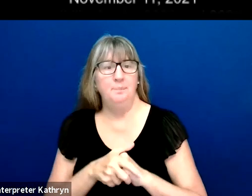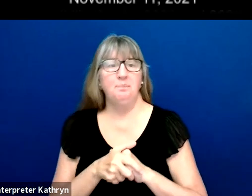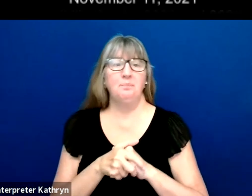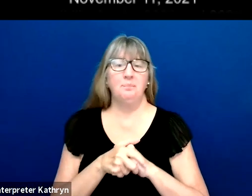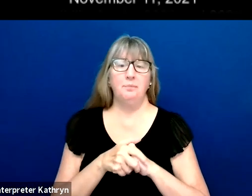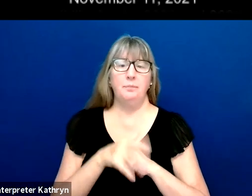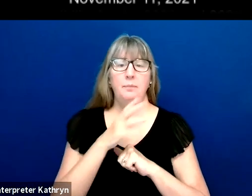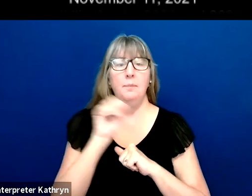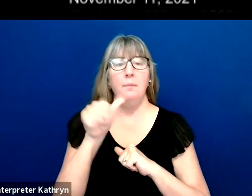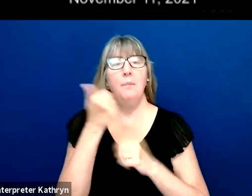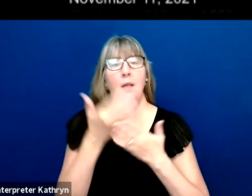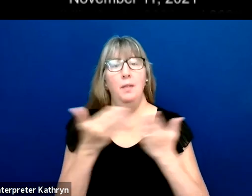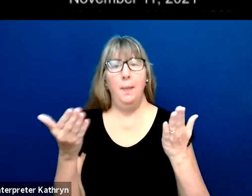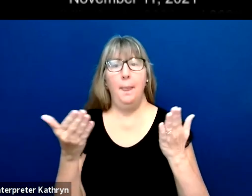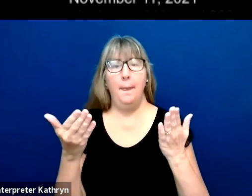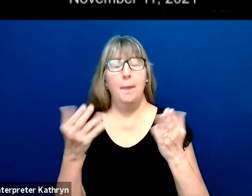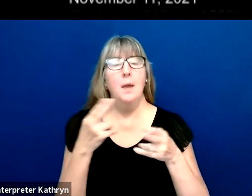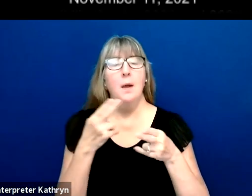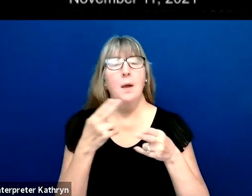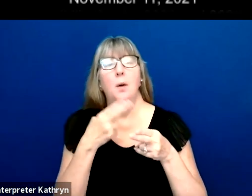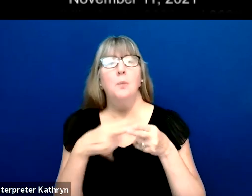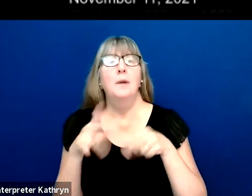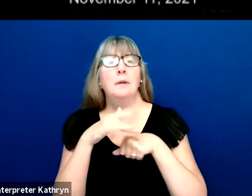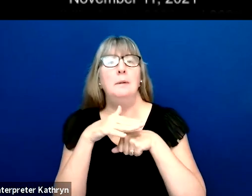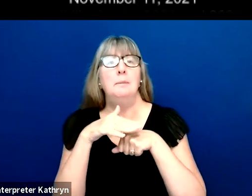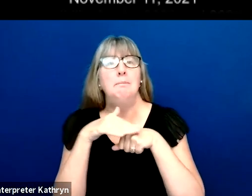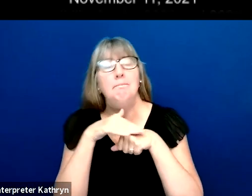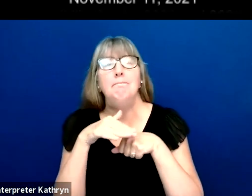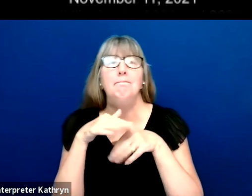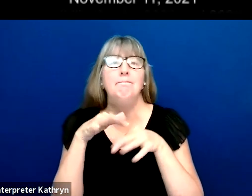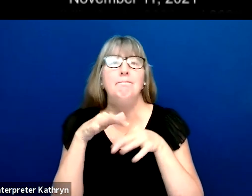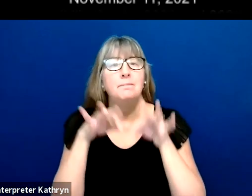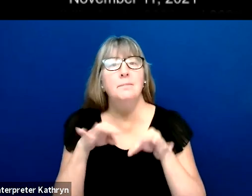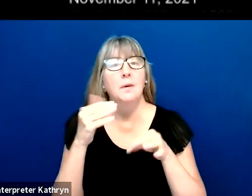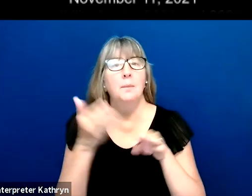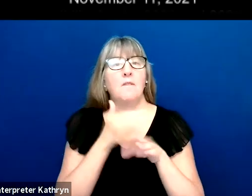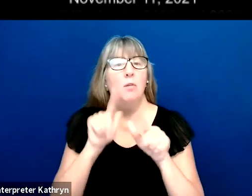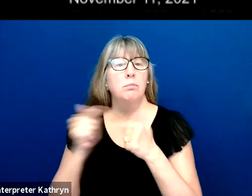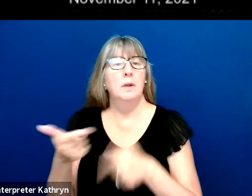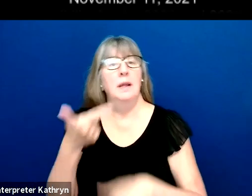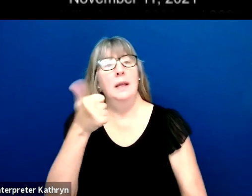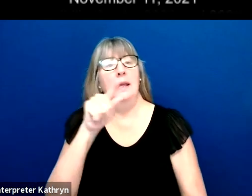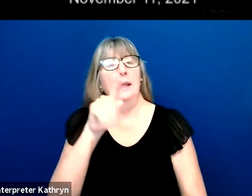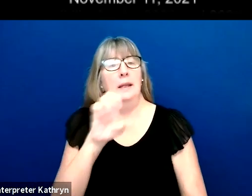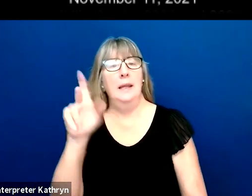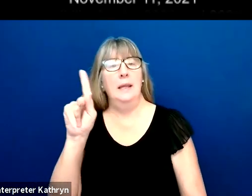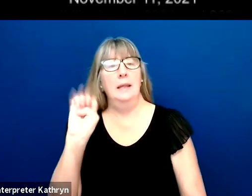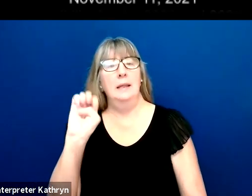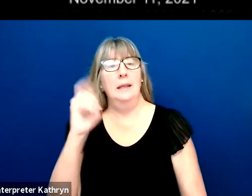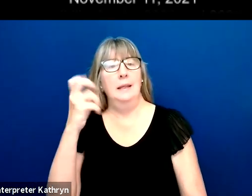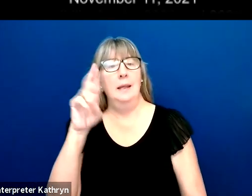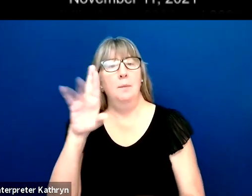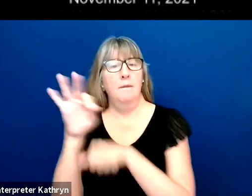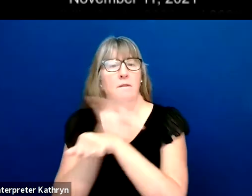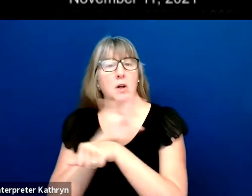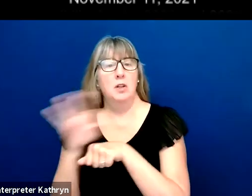The other thing I think I'll briefly touch on before I pass this back to Ainsley is the gatekeeper function, which arises really from an attitude